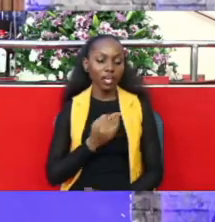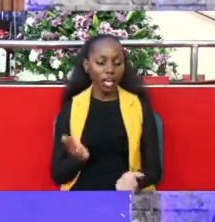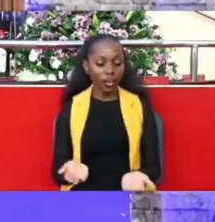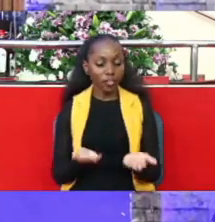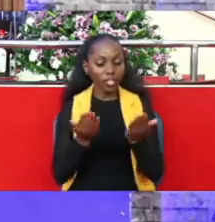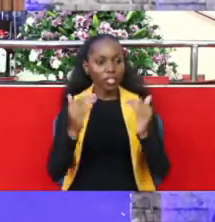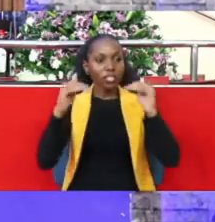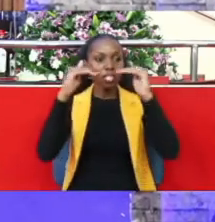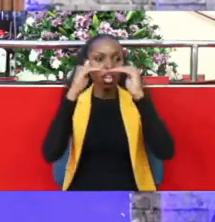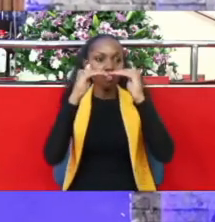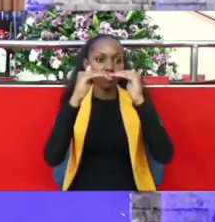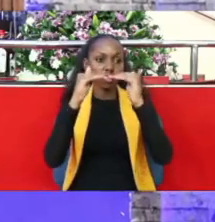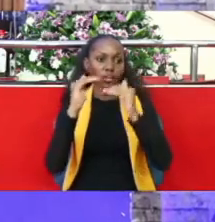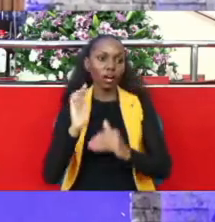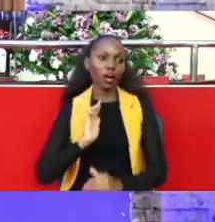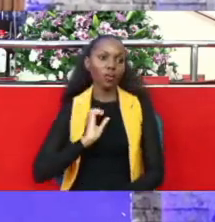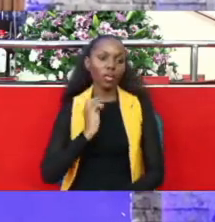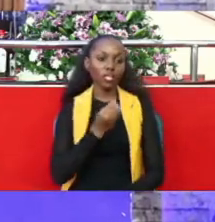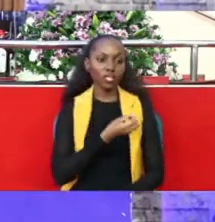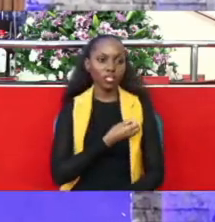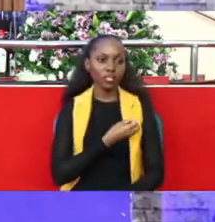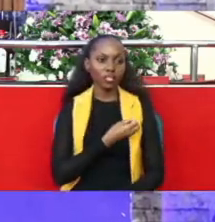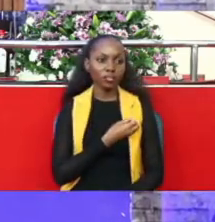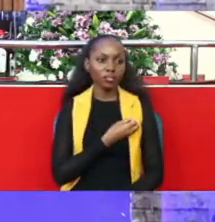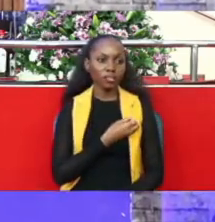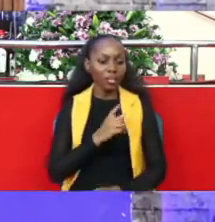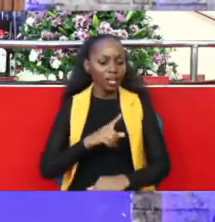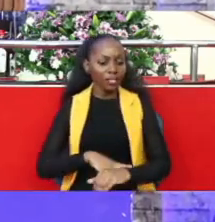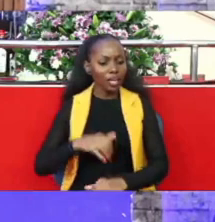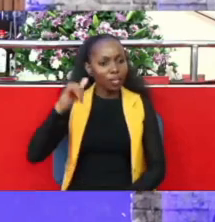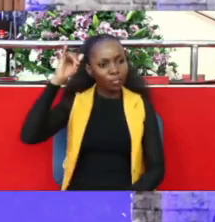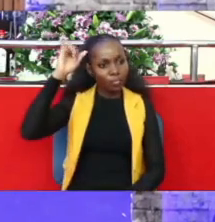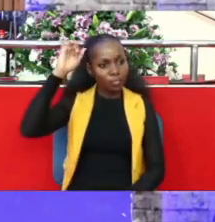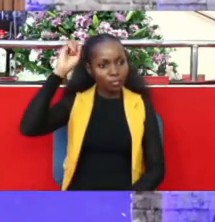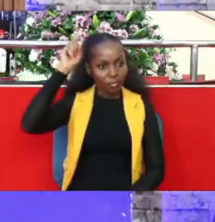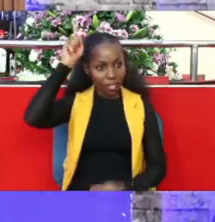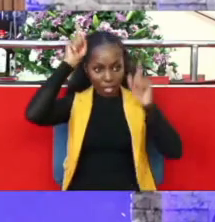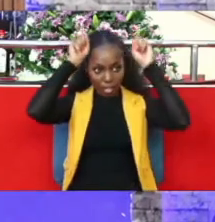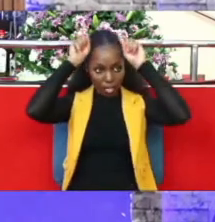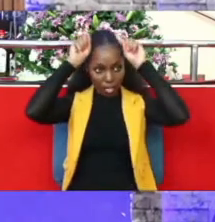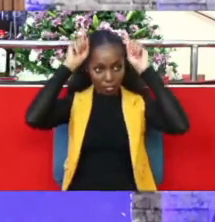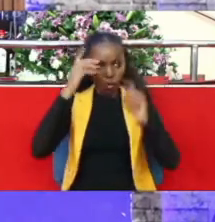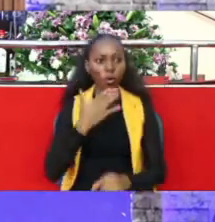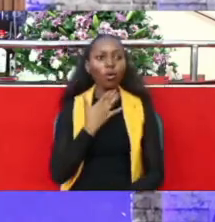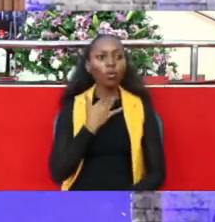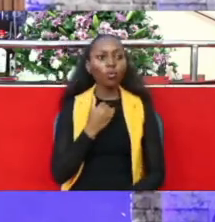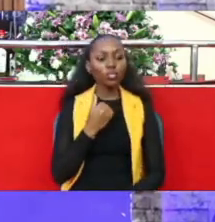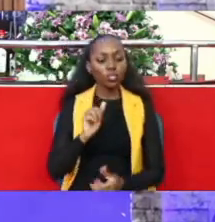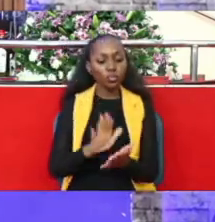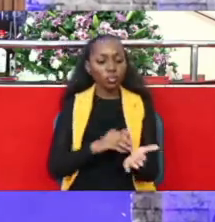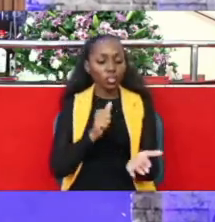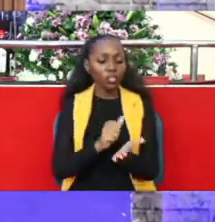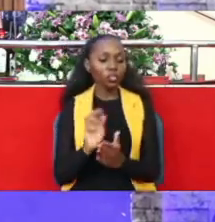kwamba. And many times the enemy would want us to remain in ignorance. Na adui angetaka tu kose kufahamu, so that he